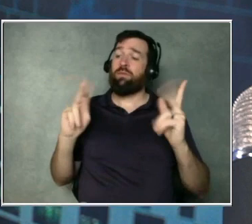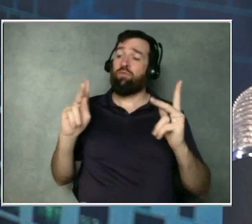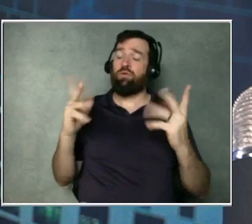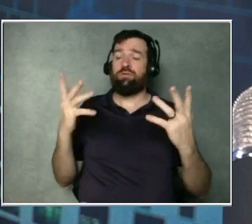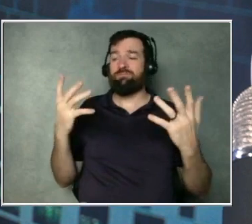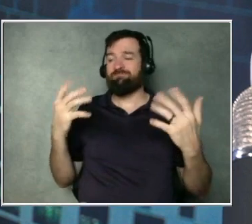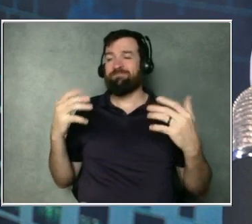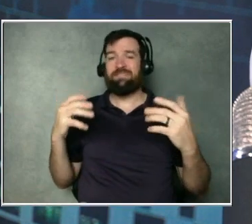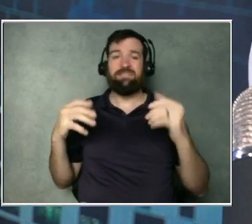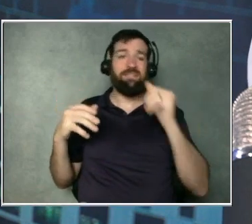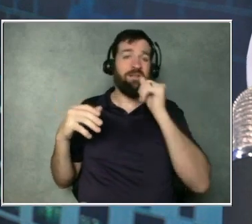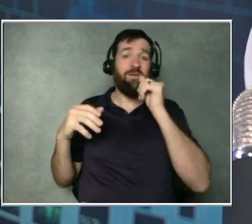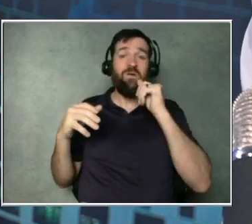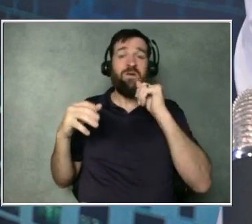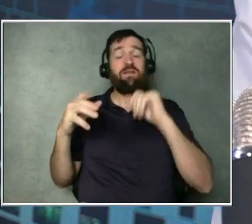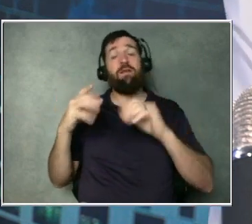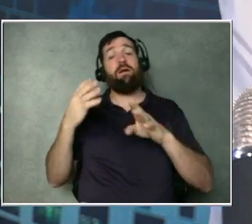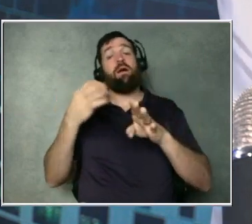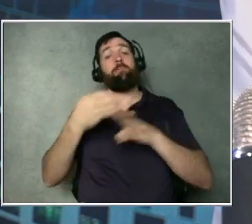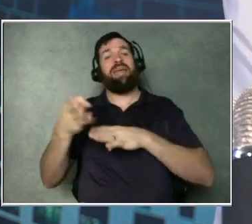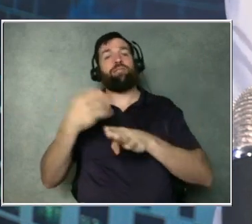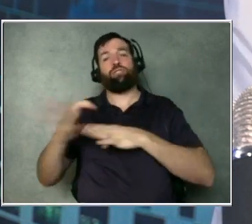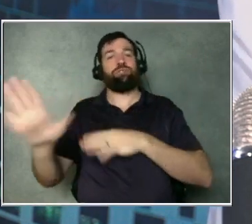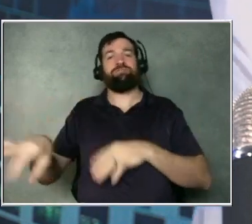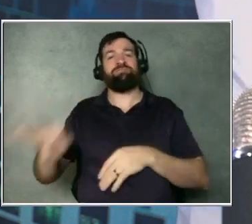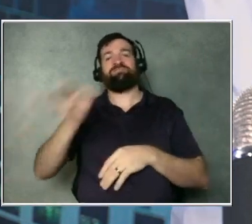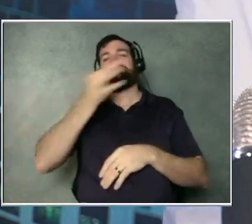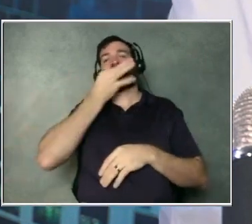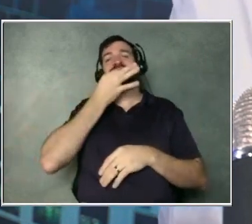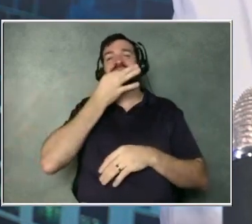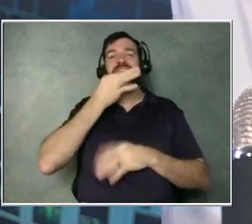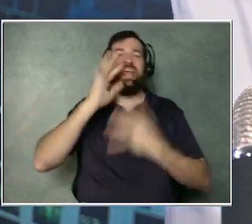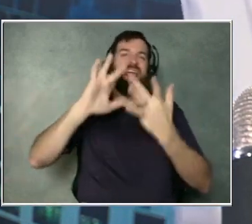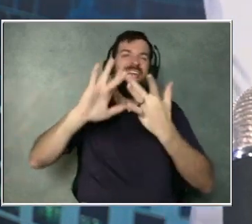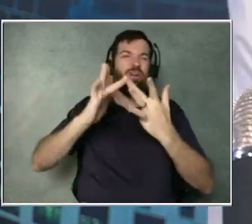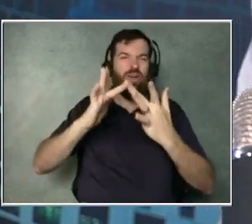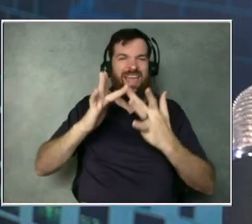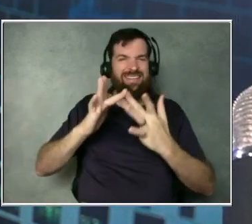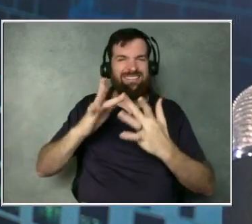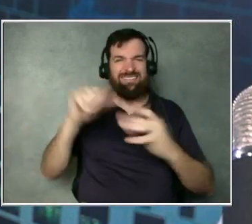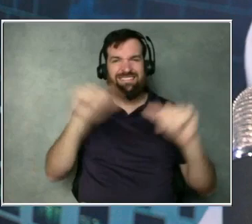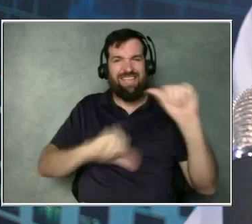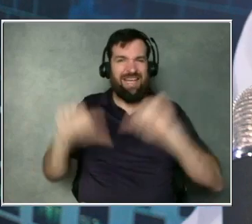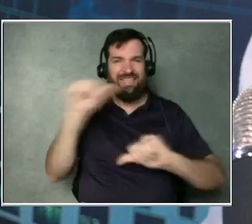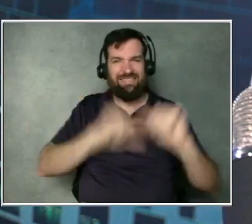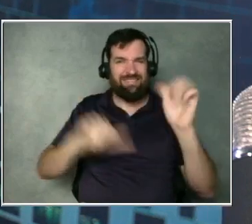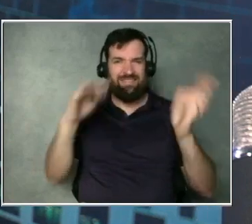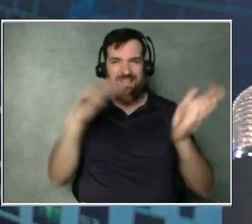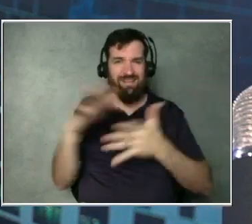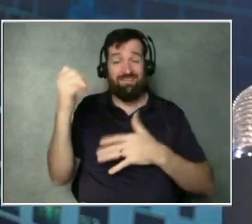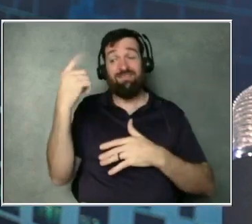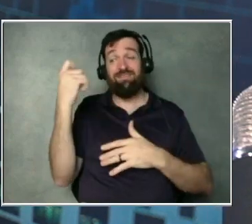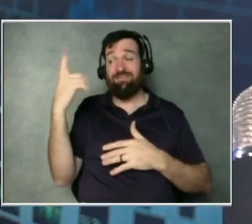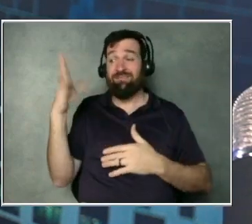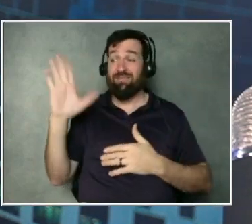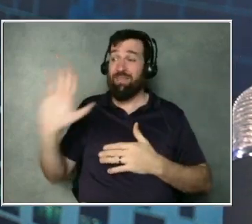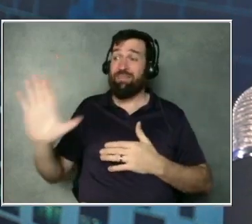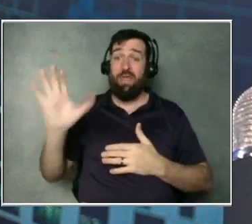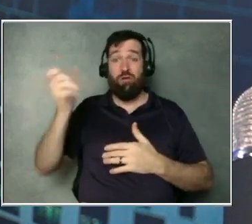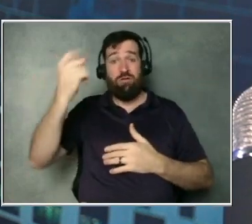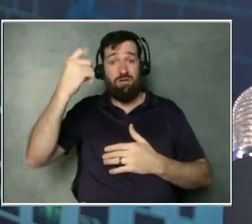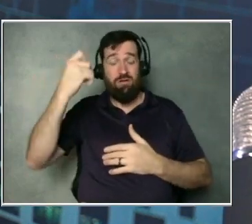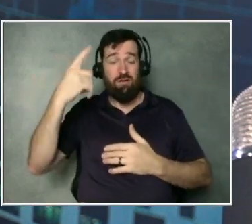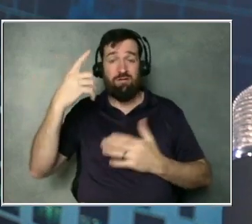as a major in Internet Scientific Studies. And the problem is the curricular content with a